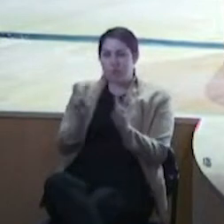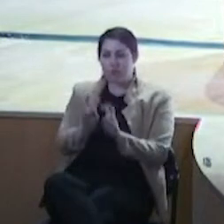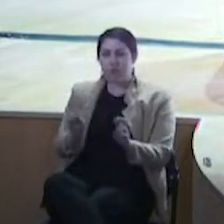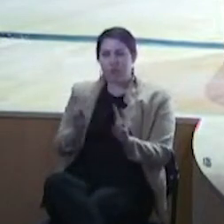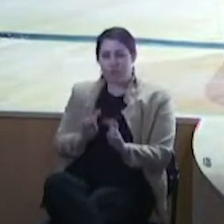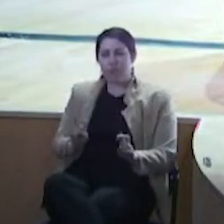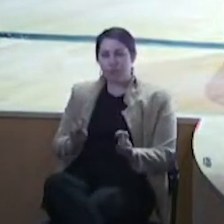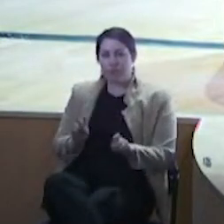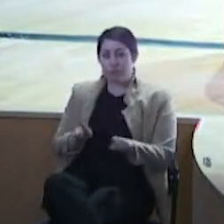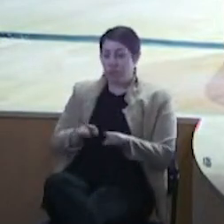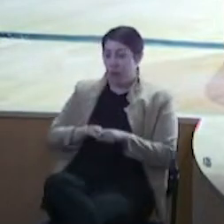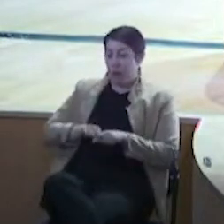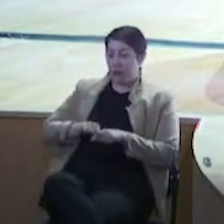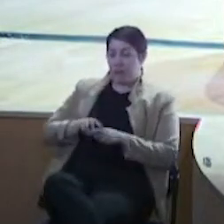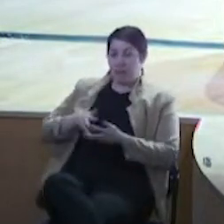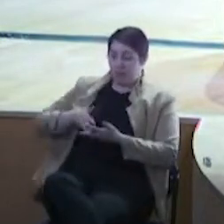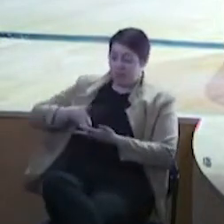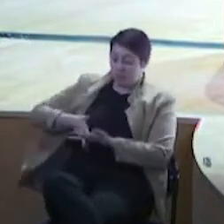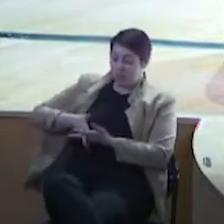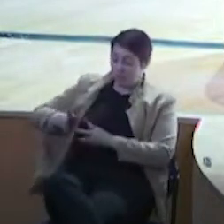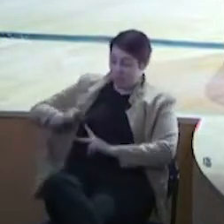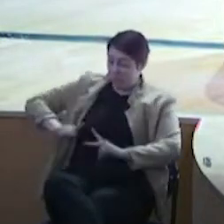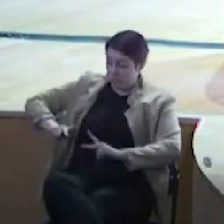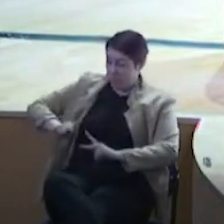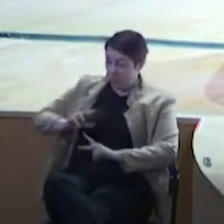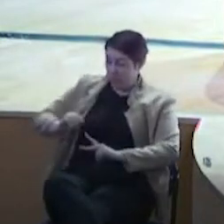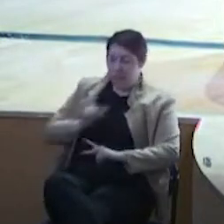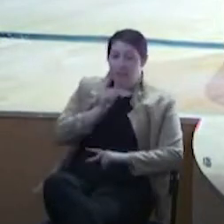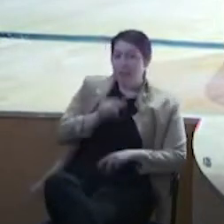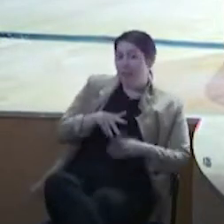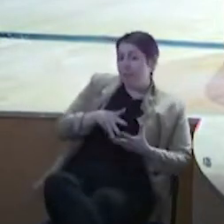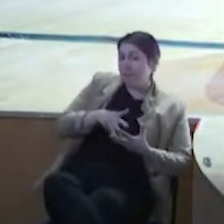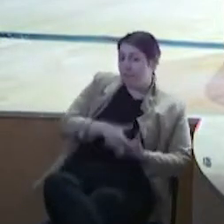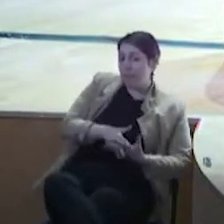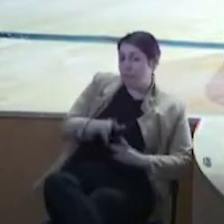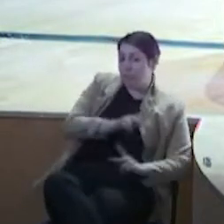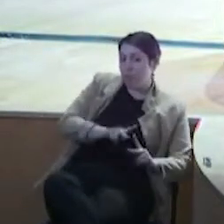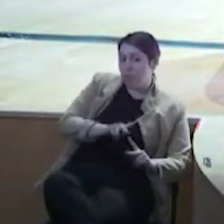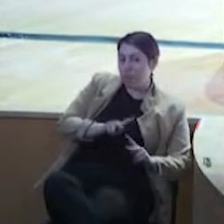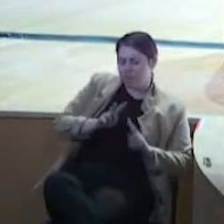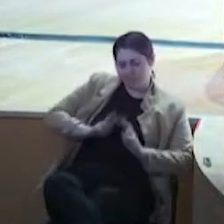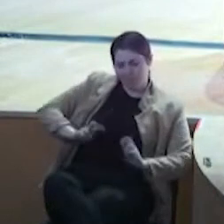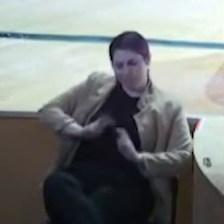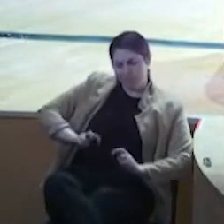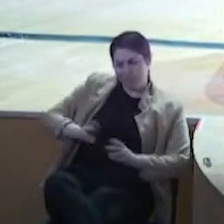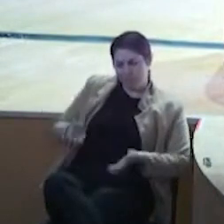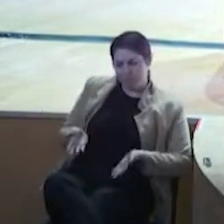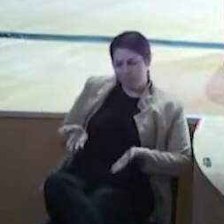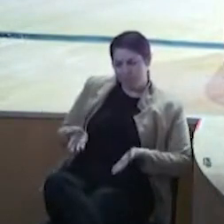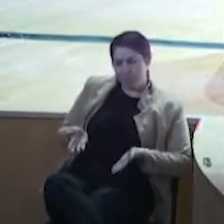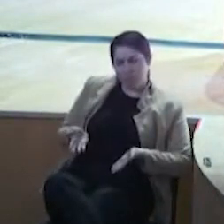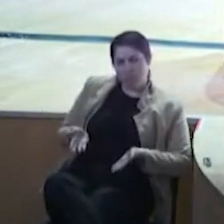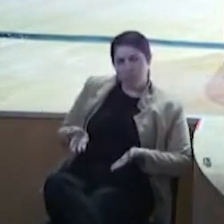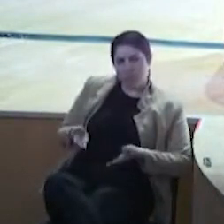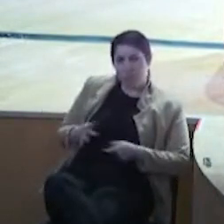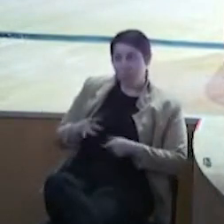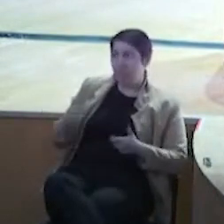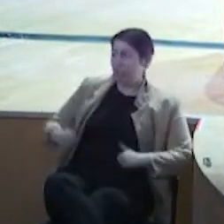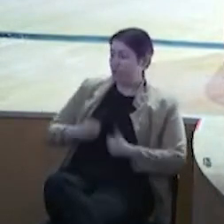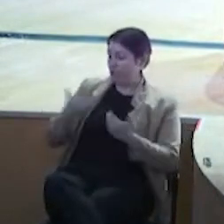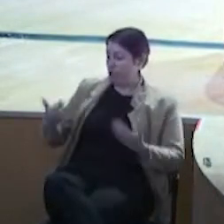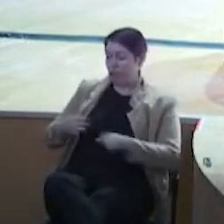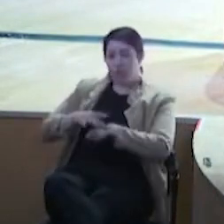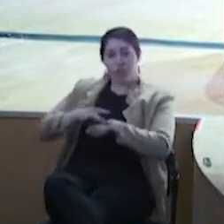as Indigenous people and non-Indigenous people on this planet that we live on, and